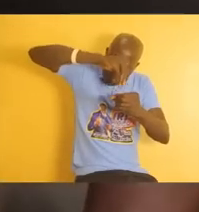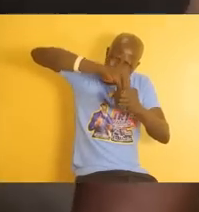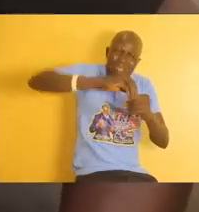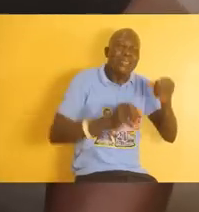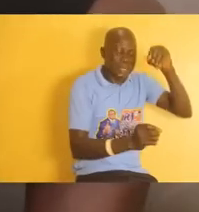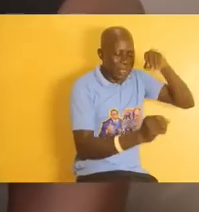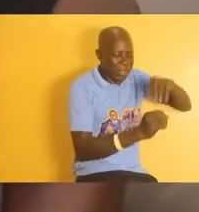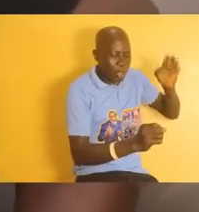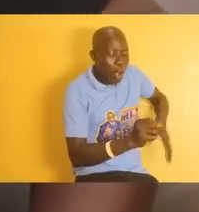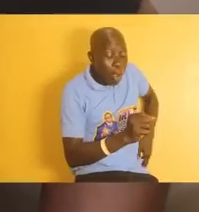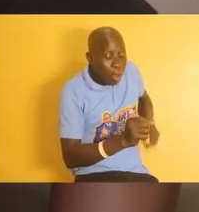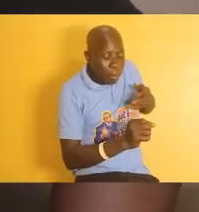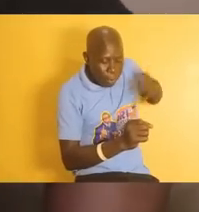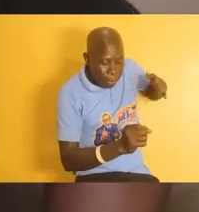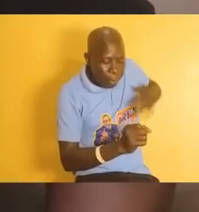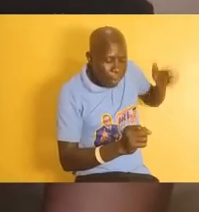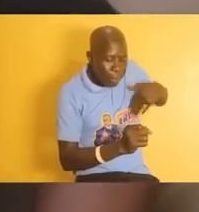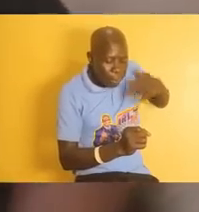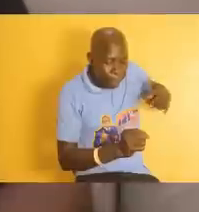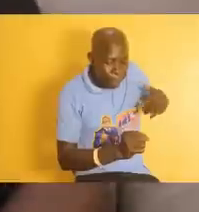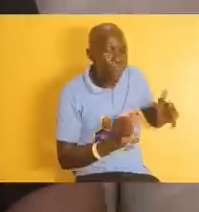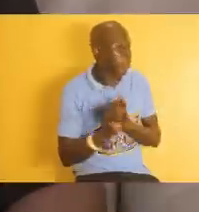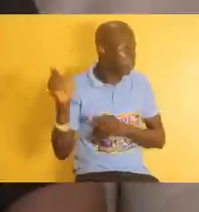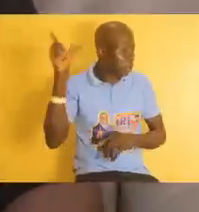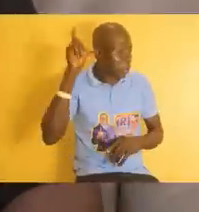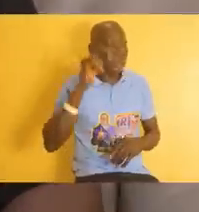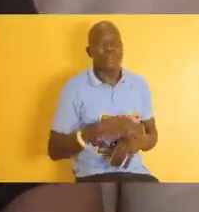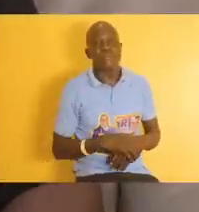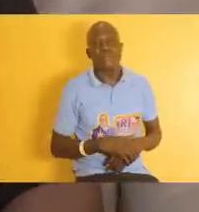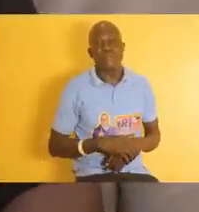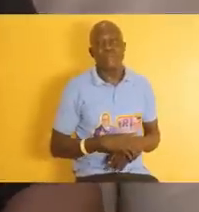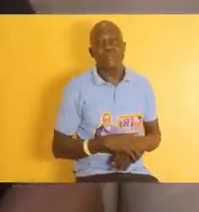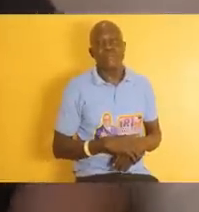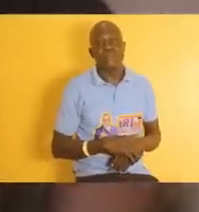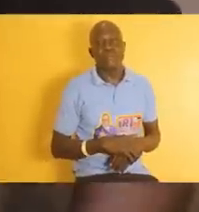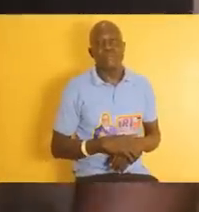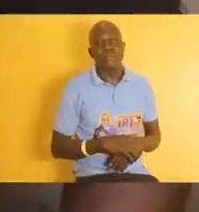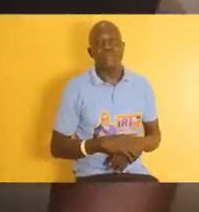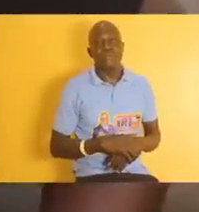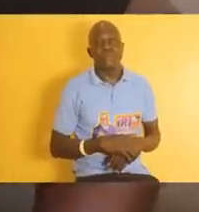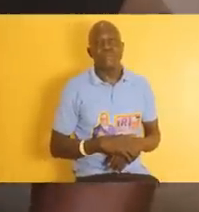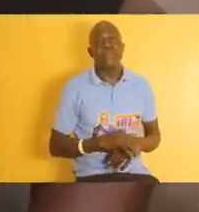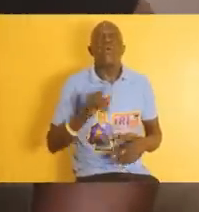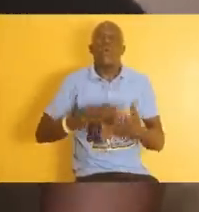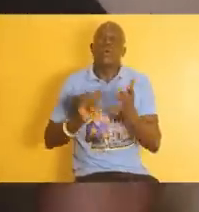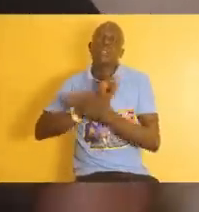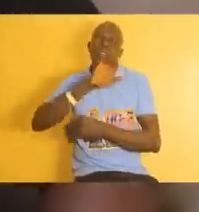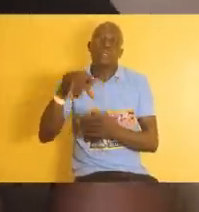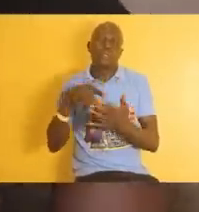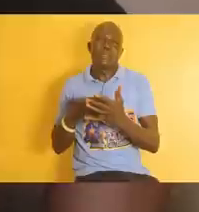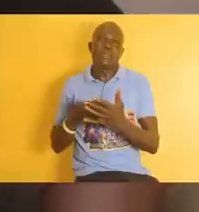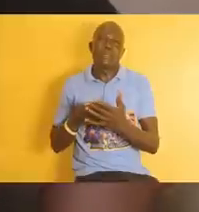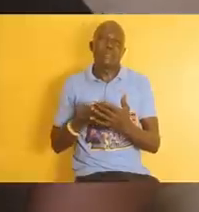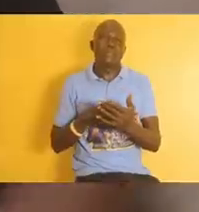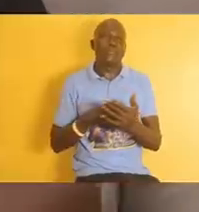All this we are talking about, they finish it inside the horn. Hey, you remember? Moses saw Fangali, it's your bami sorrow. Oh, yes! He knew what he is. Oh, see,